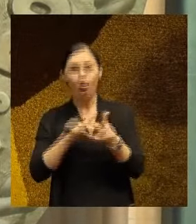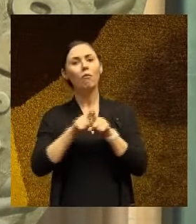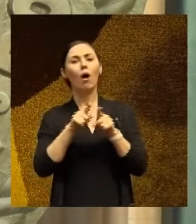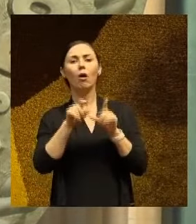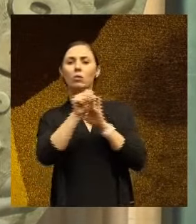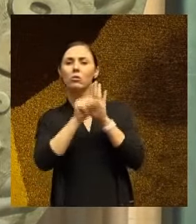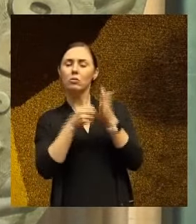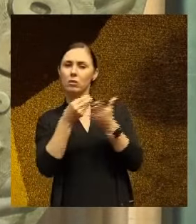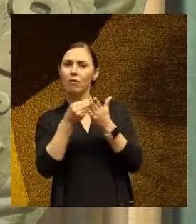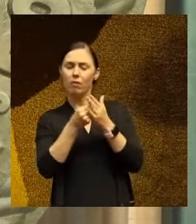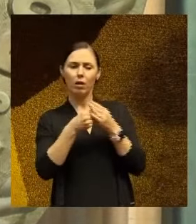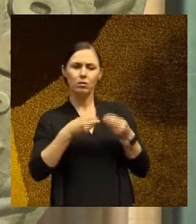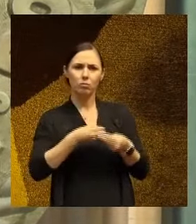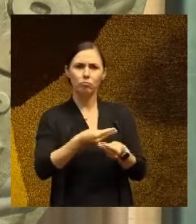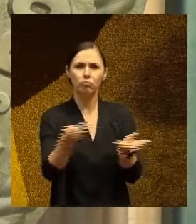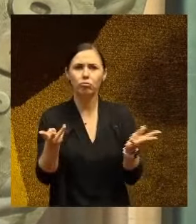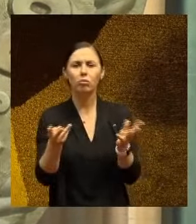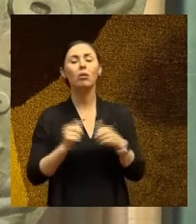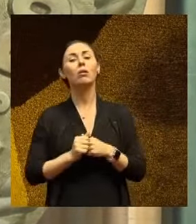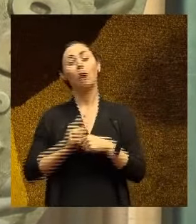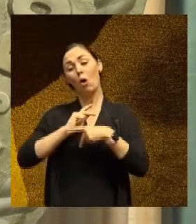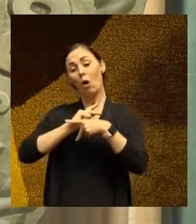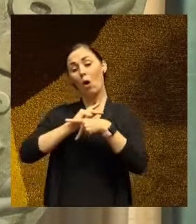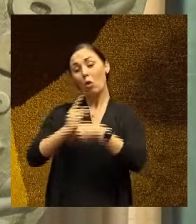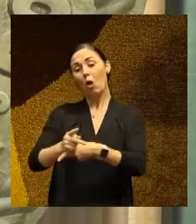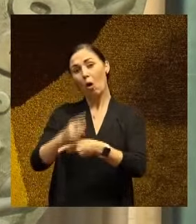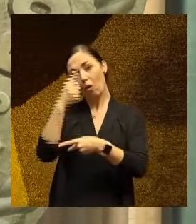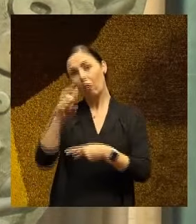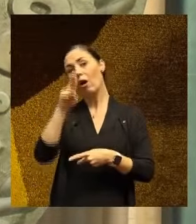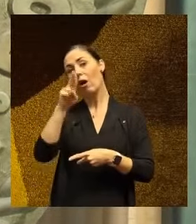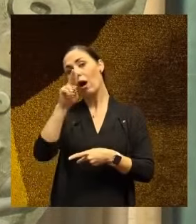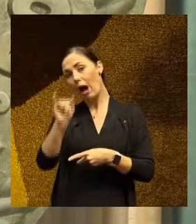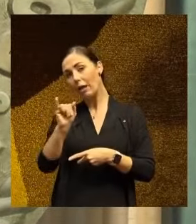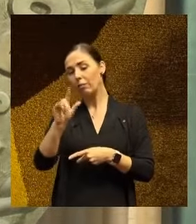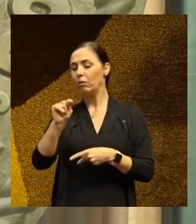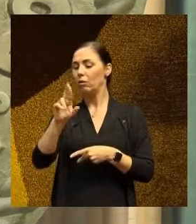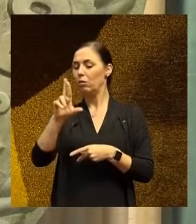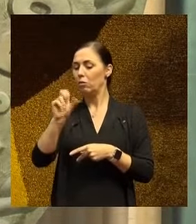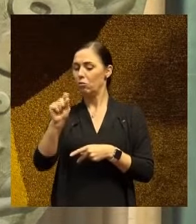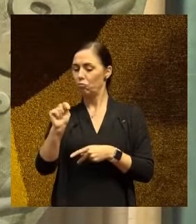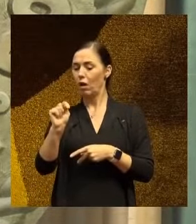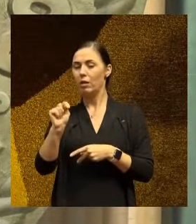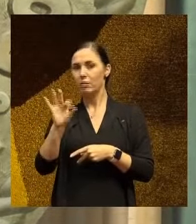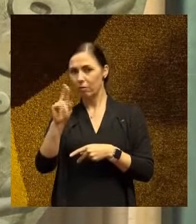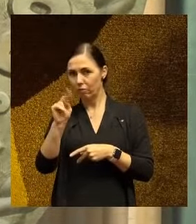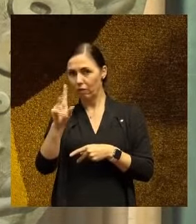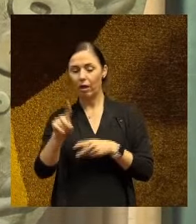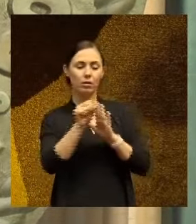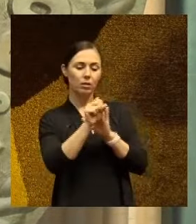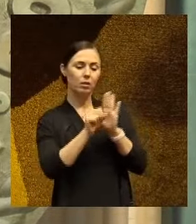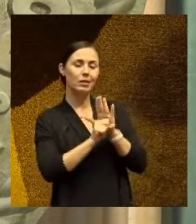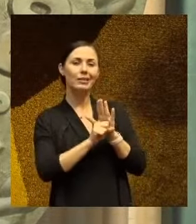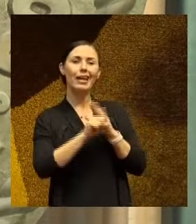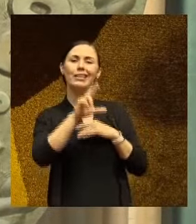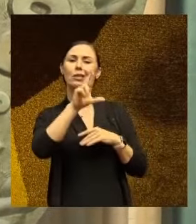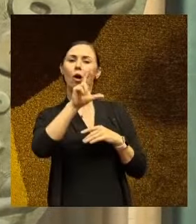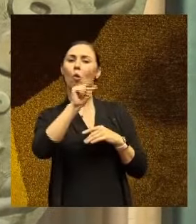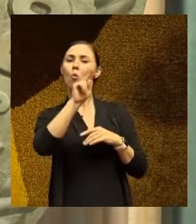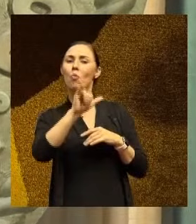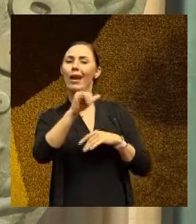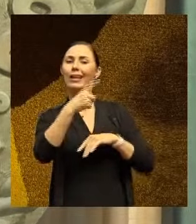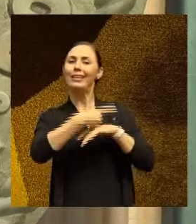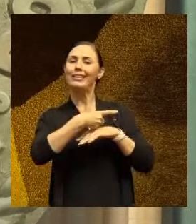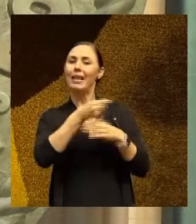including loans to the Unemployment Trust Fund, the state's depleted Rainy Day Fund, and cuts from